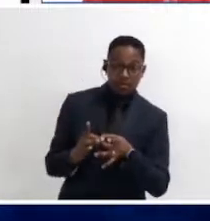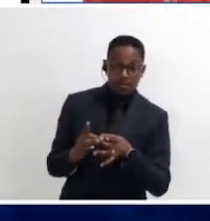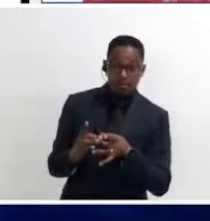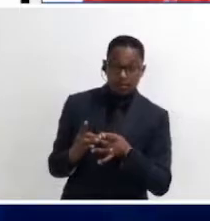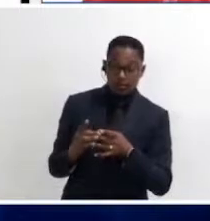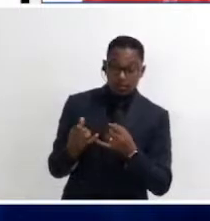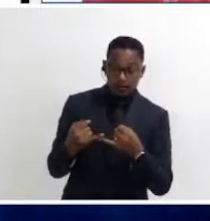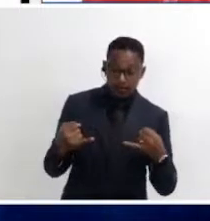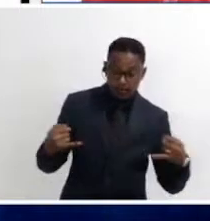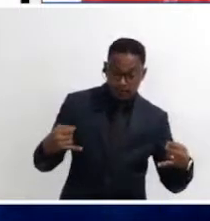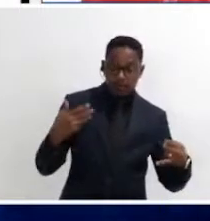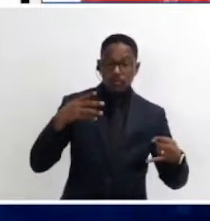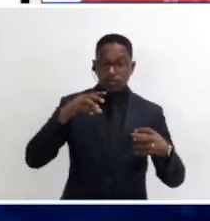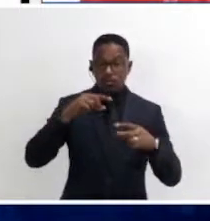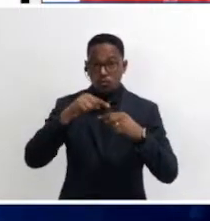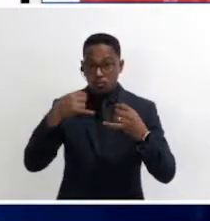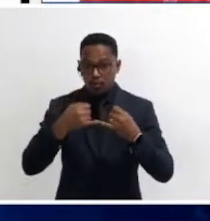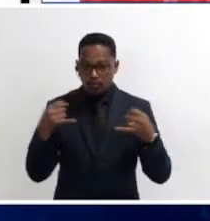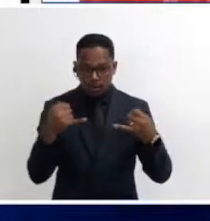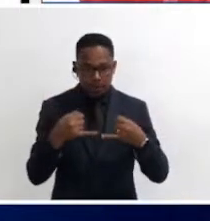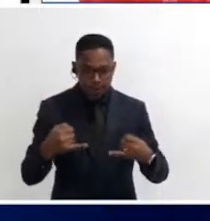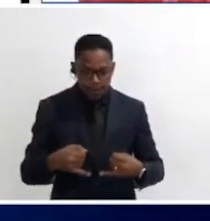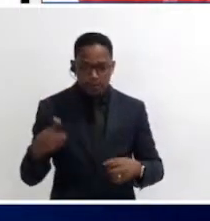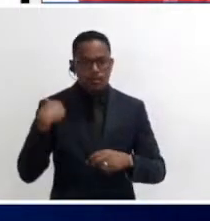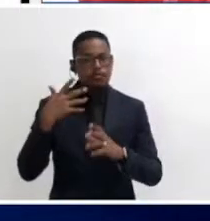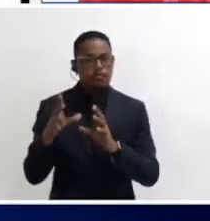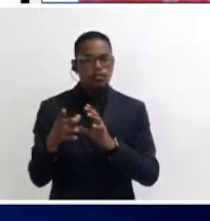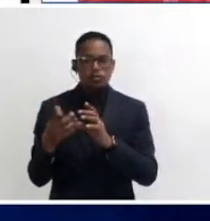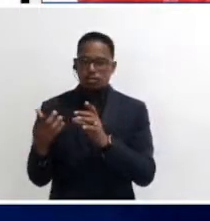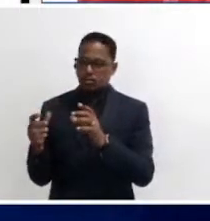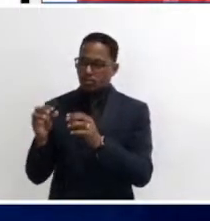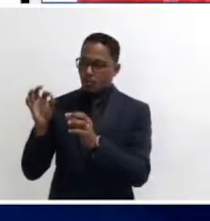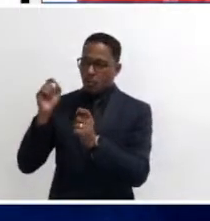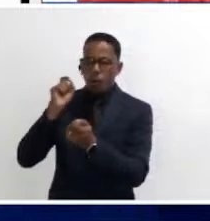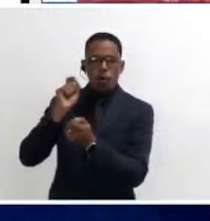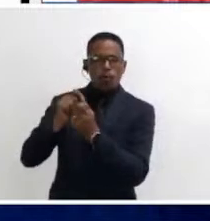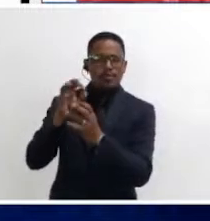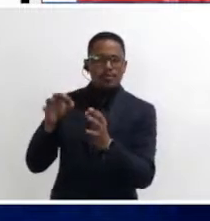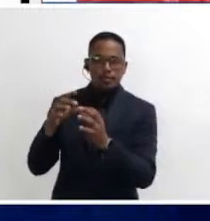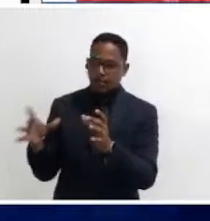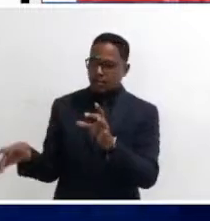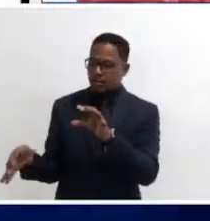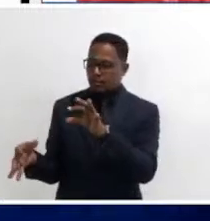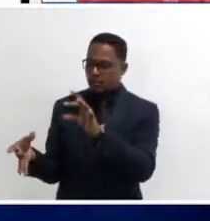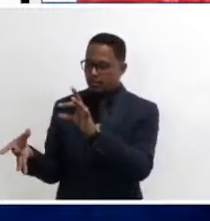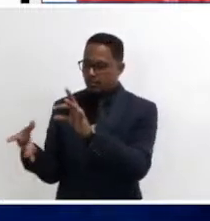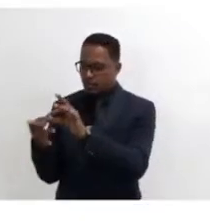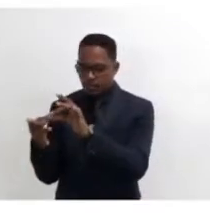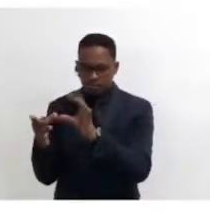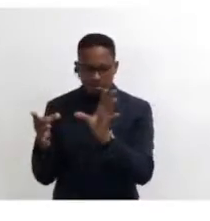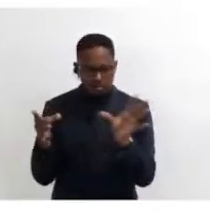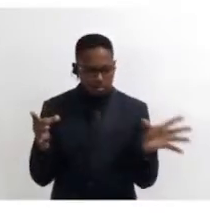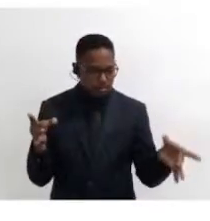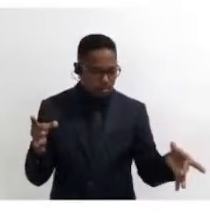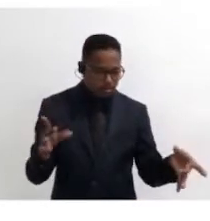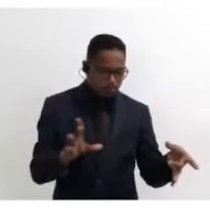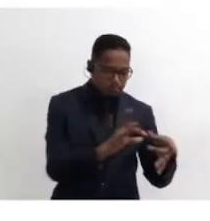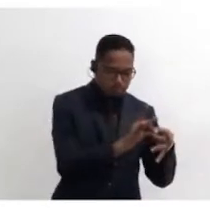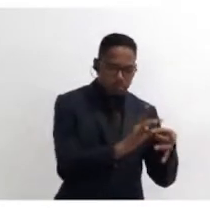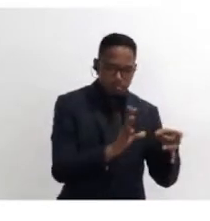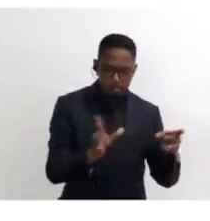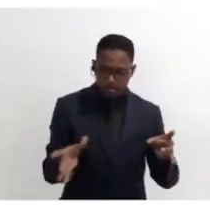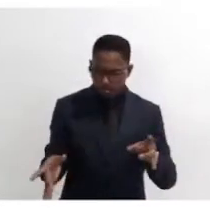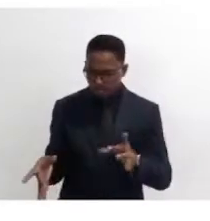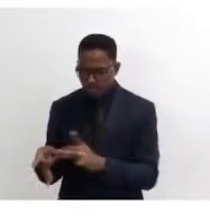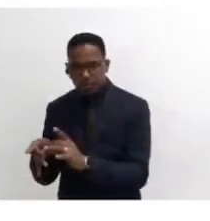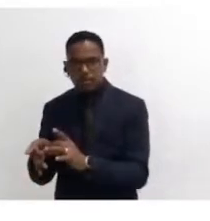packaging people are the critical location for an interconnect. And so that's what we care about most on the